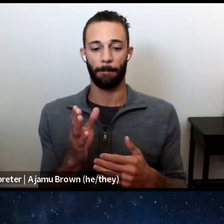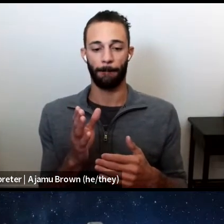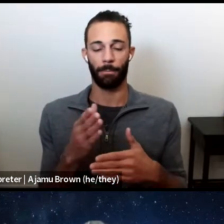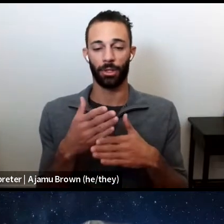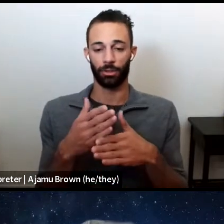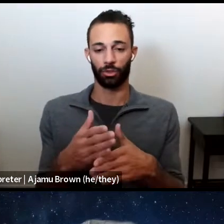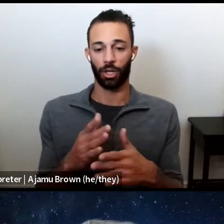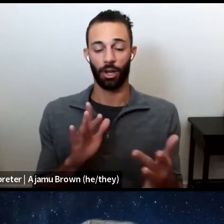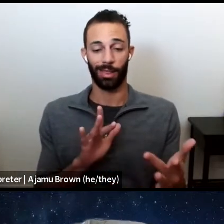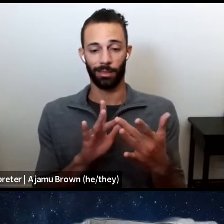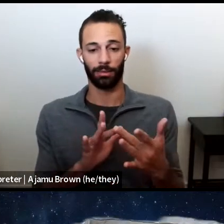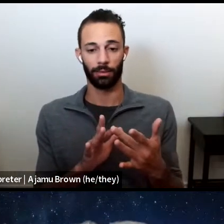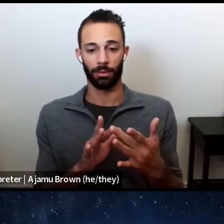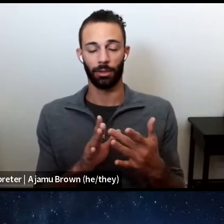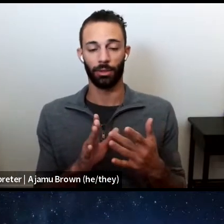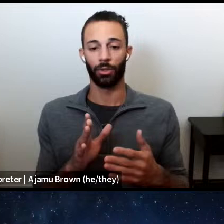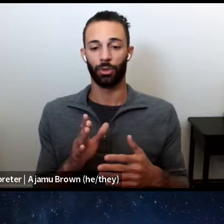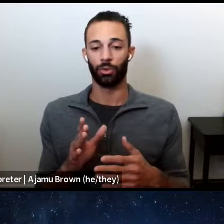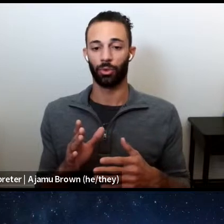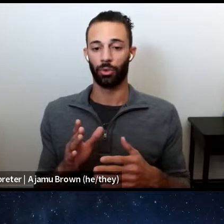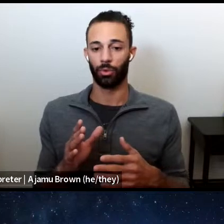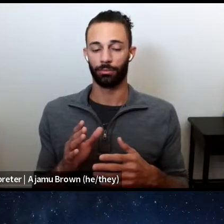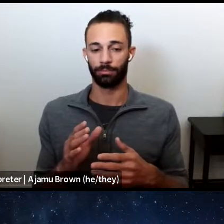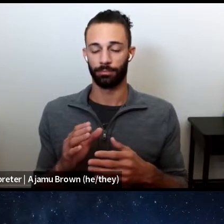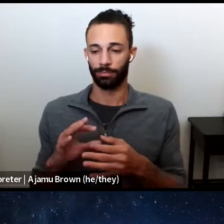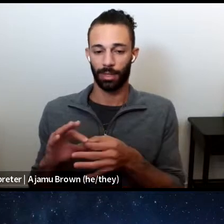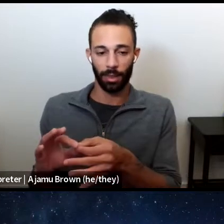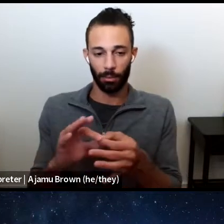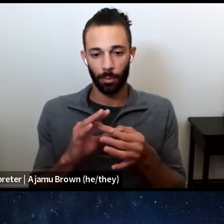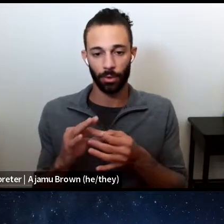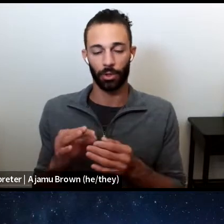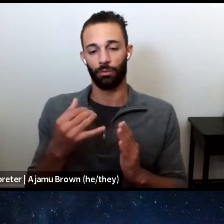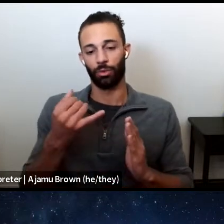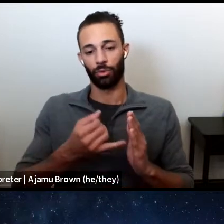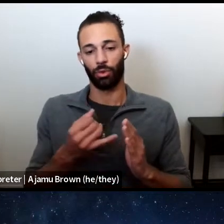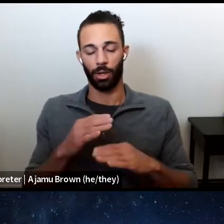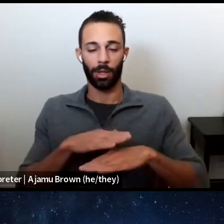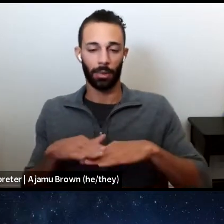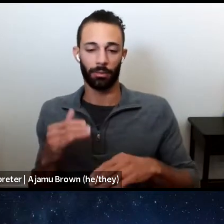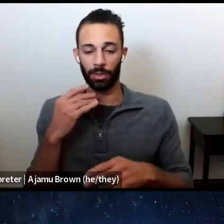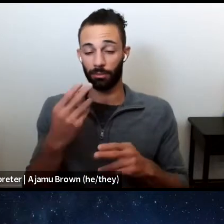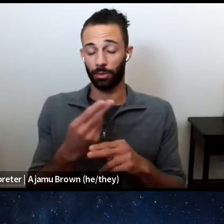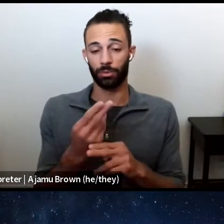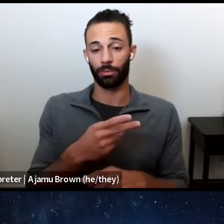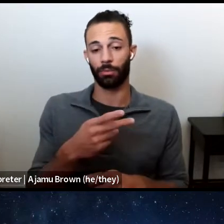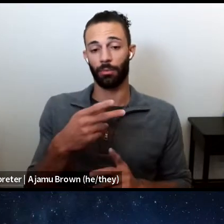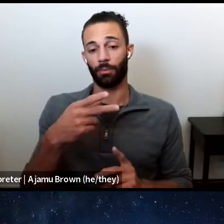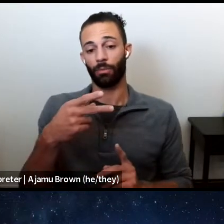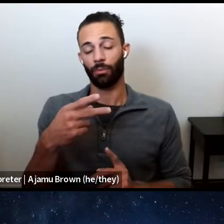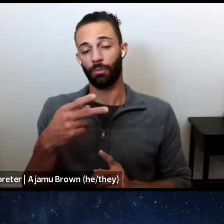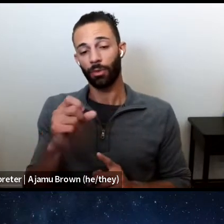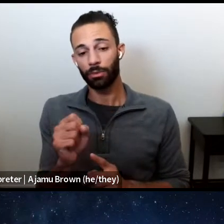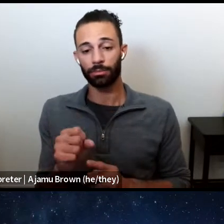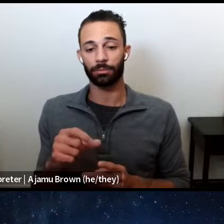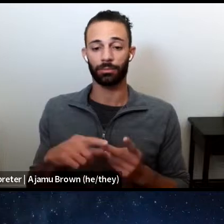collaborative drawing platform. If you have ever used Photoshop or Procreate, this will be very familiar to you.